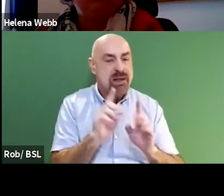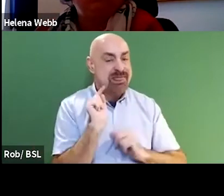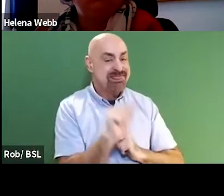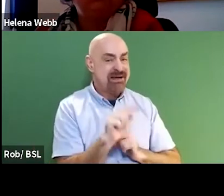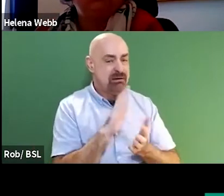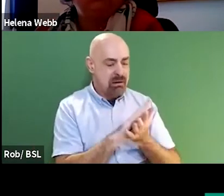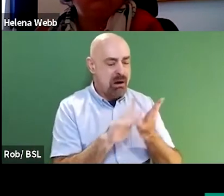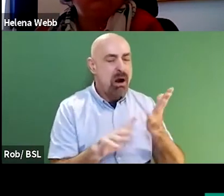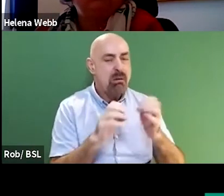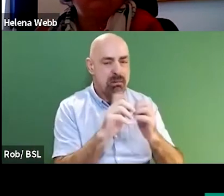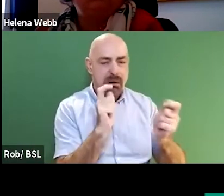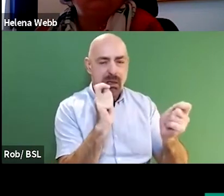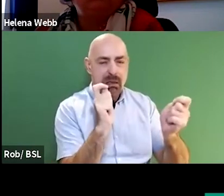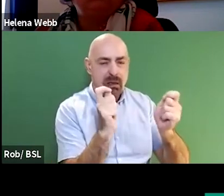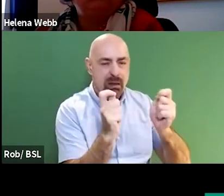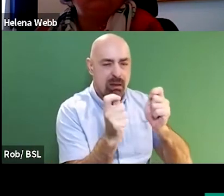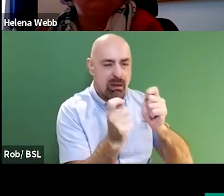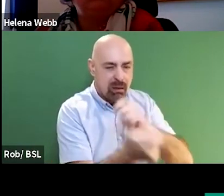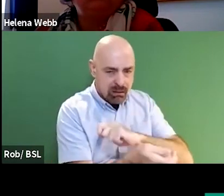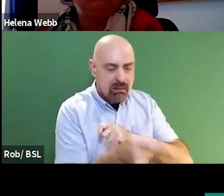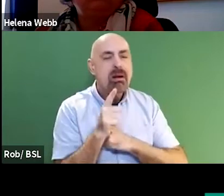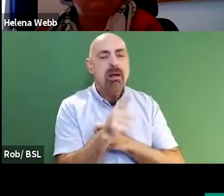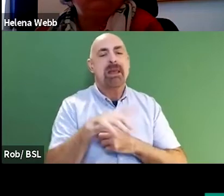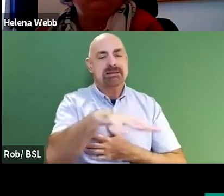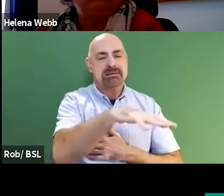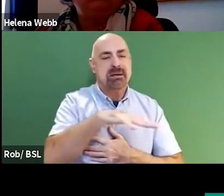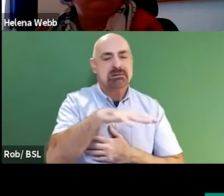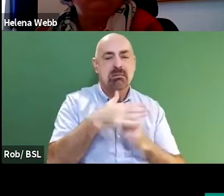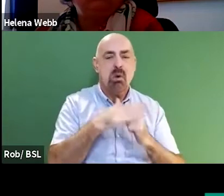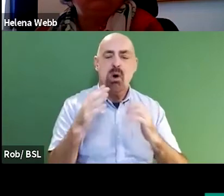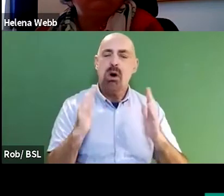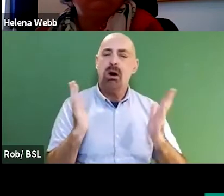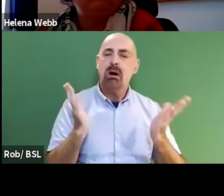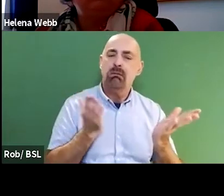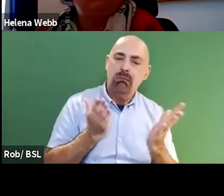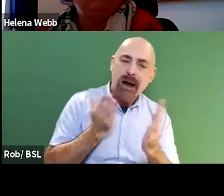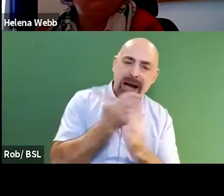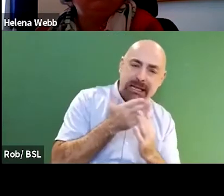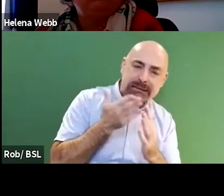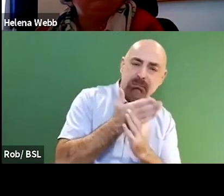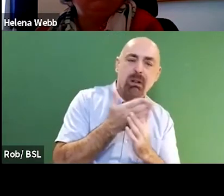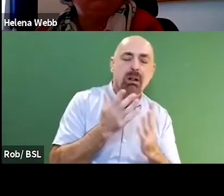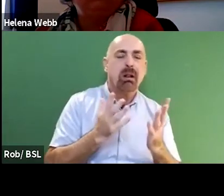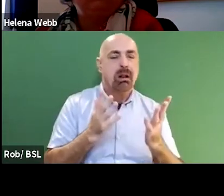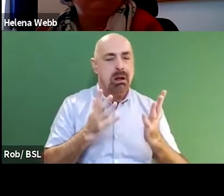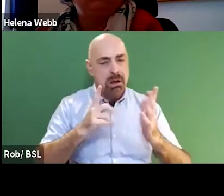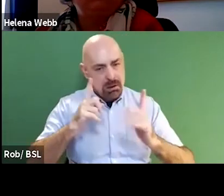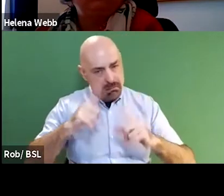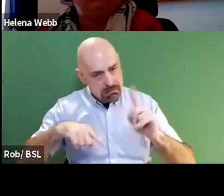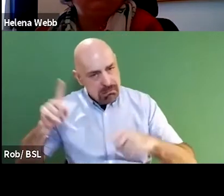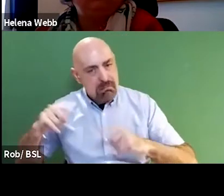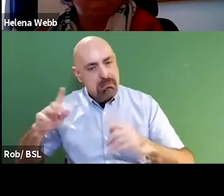hub into a space that was going to be more accessible for a wider range